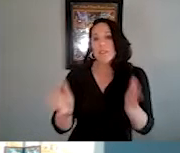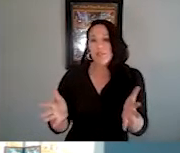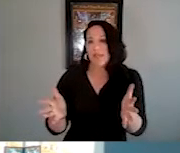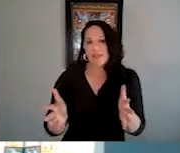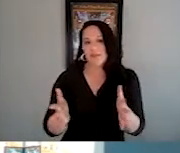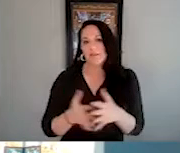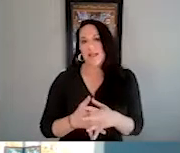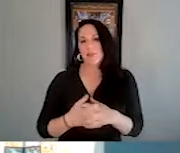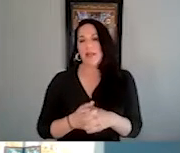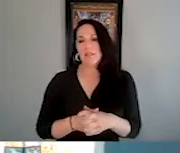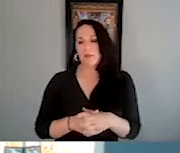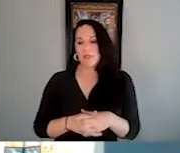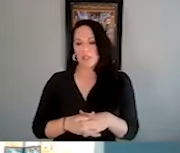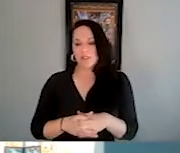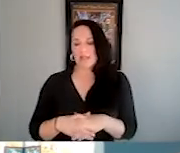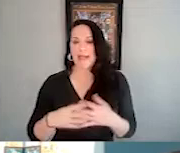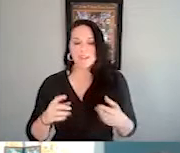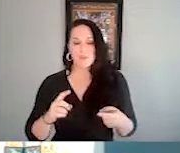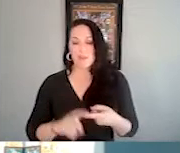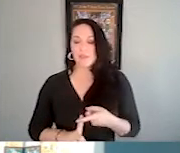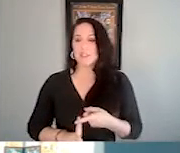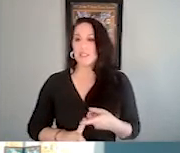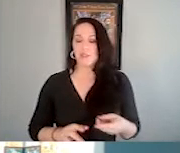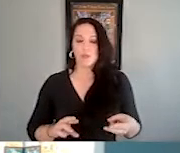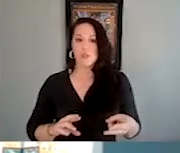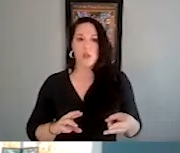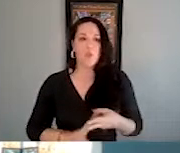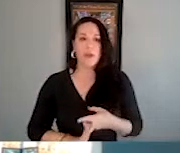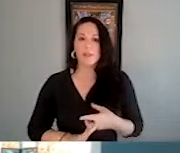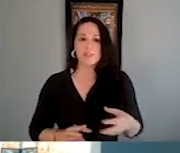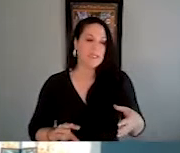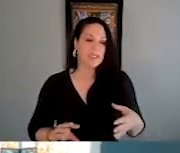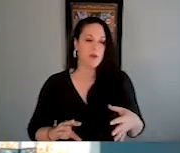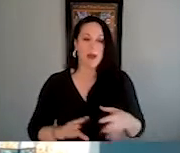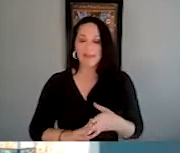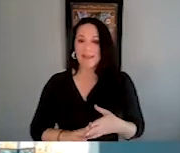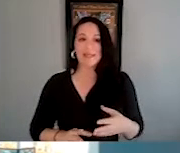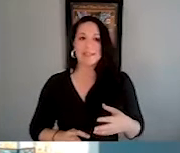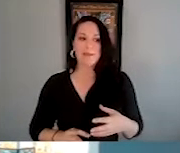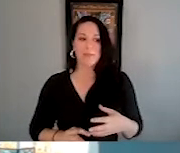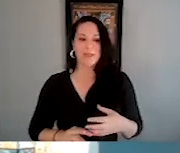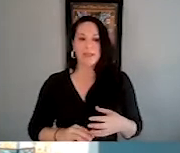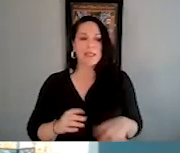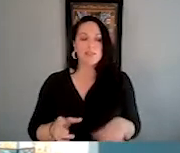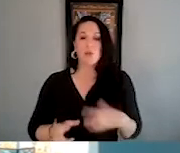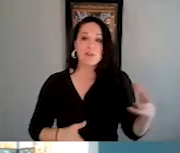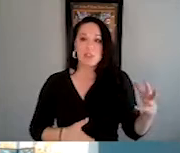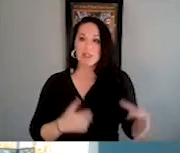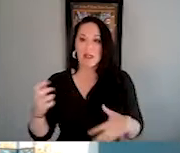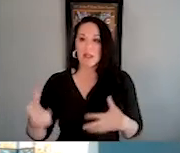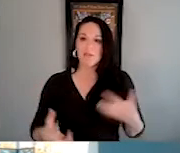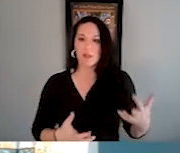you're getting specific as you're asking questions. Ask when they're seeing use, where they're seeing it, why they think it's happening.